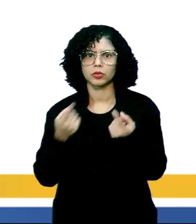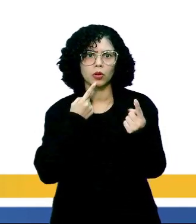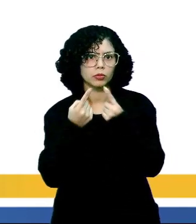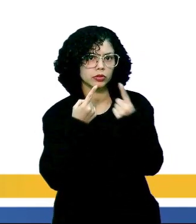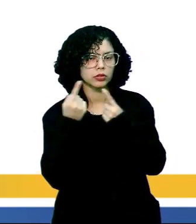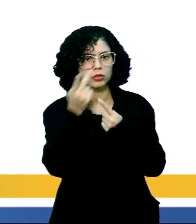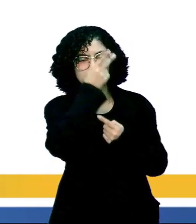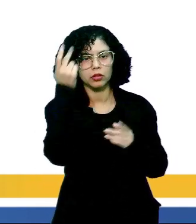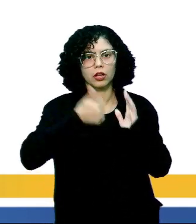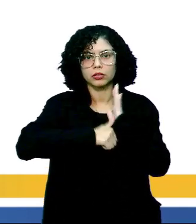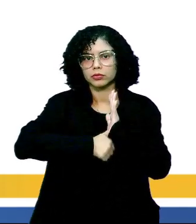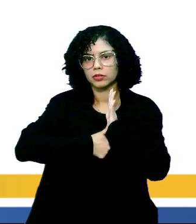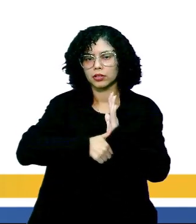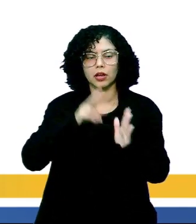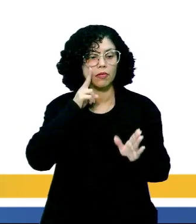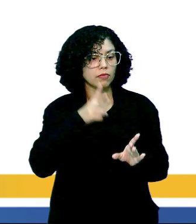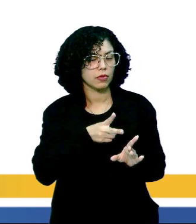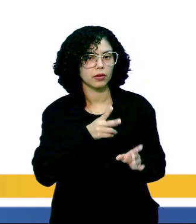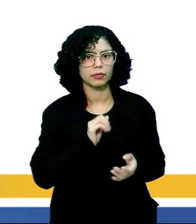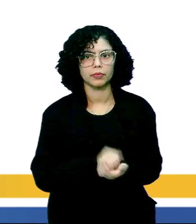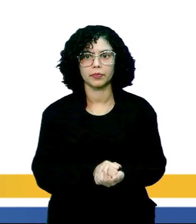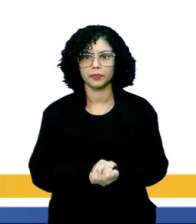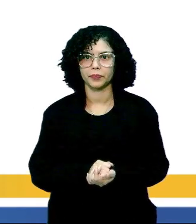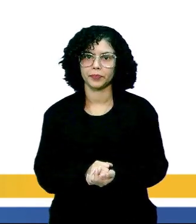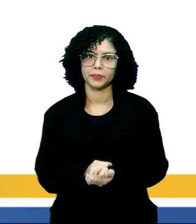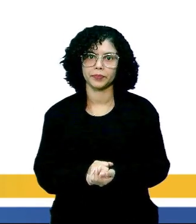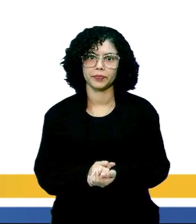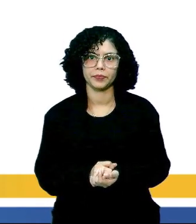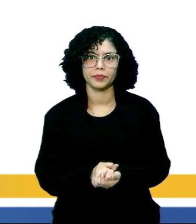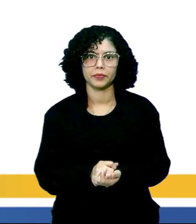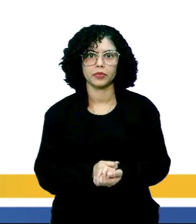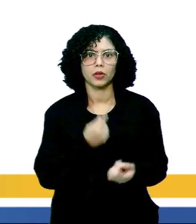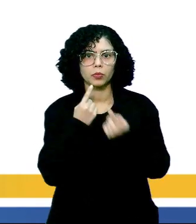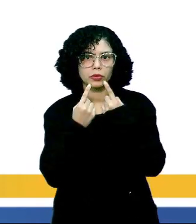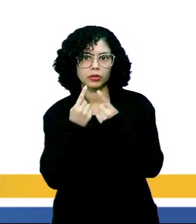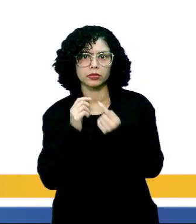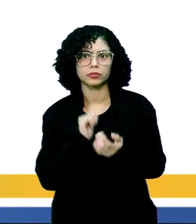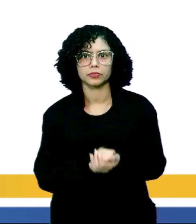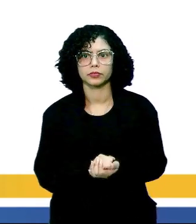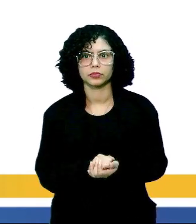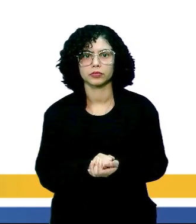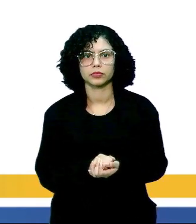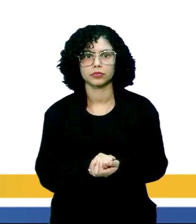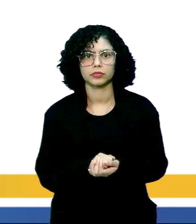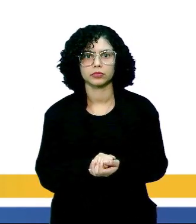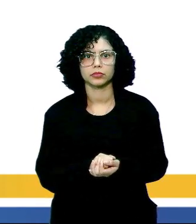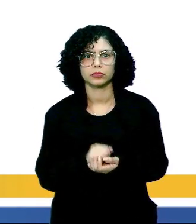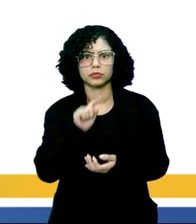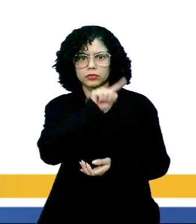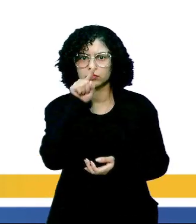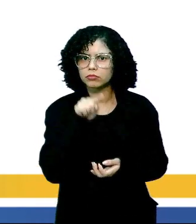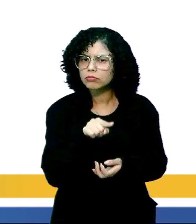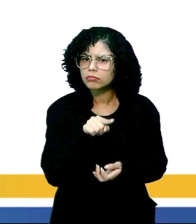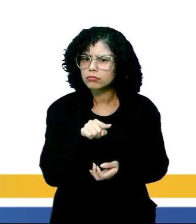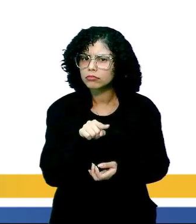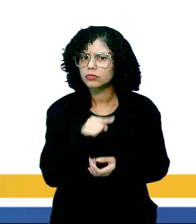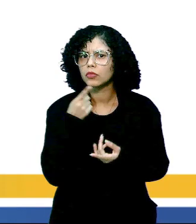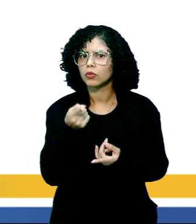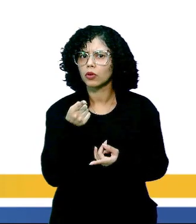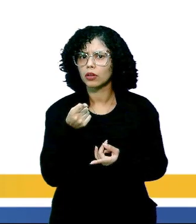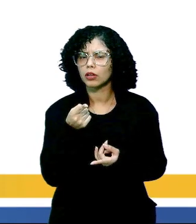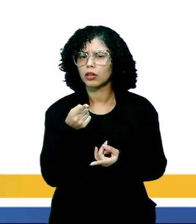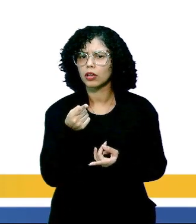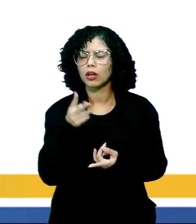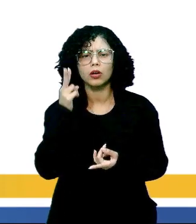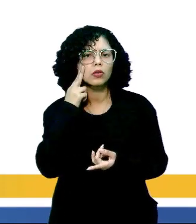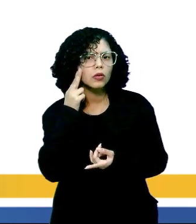true identity of the person communicating. But how many? And when is it enough? Which